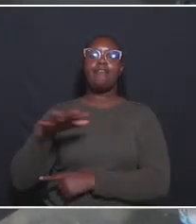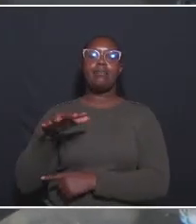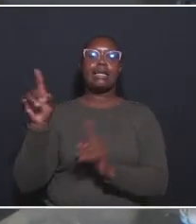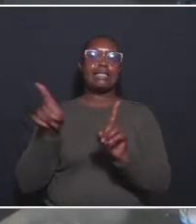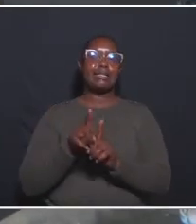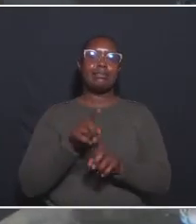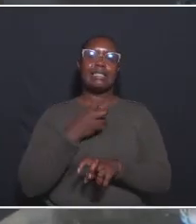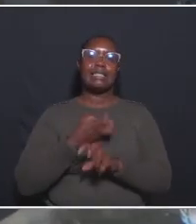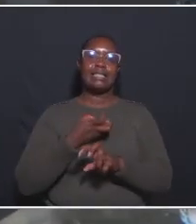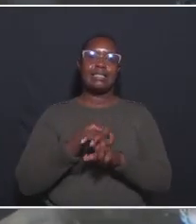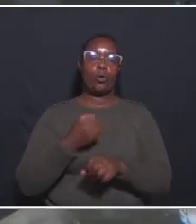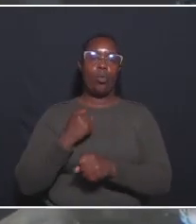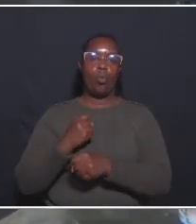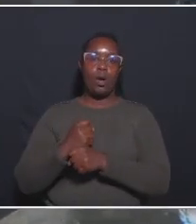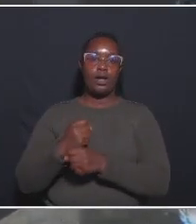work environments.